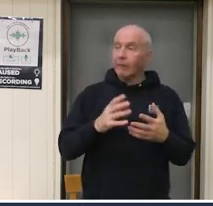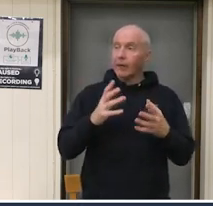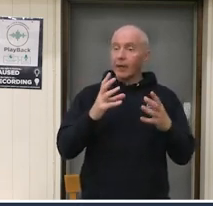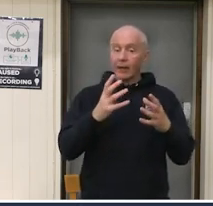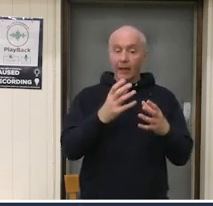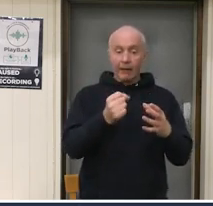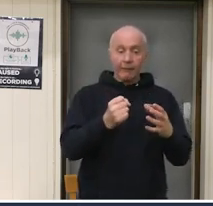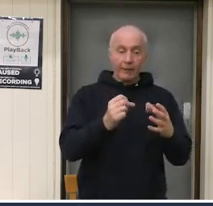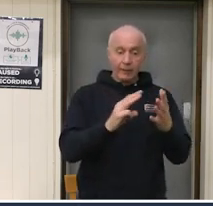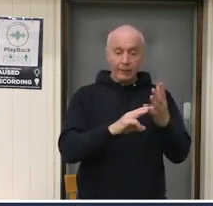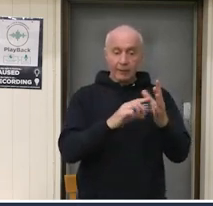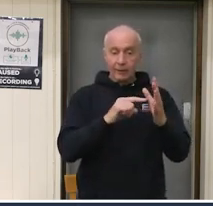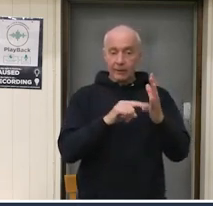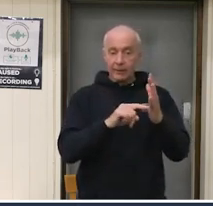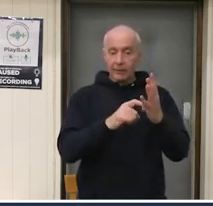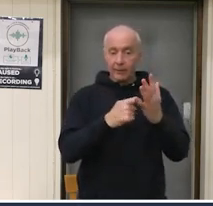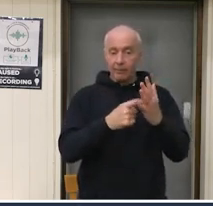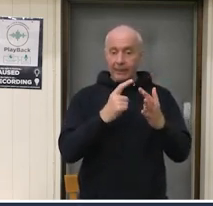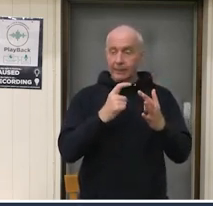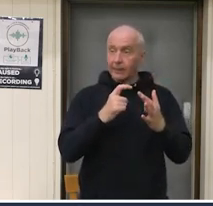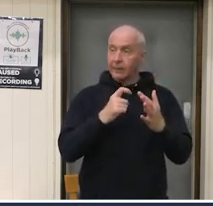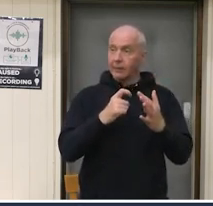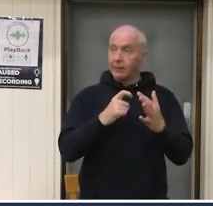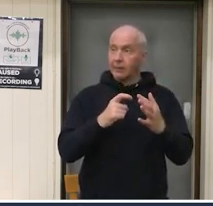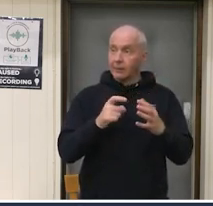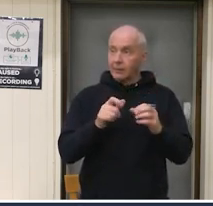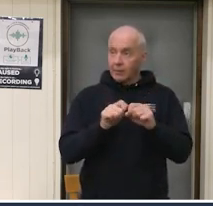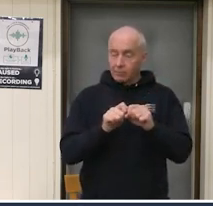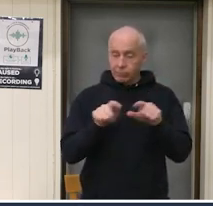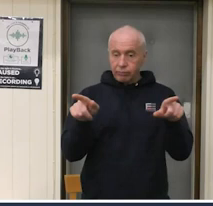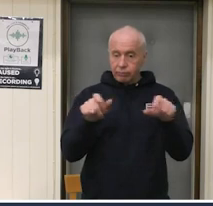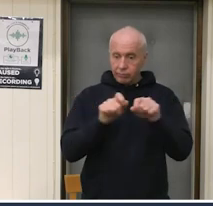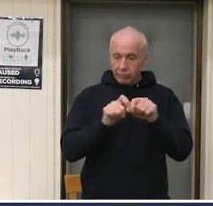matter ablating outwards,